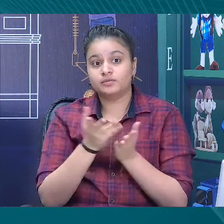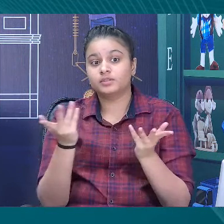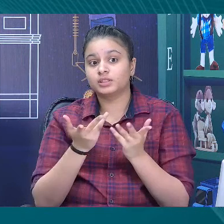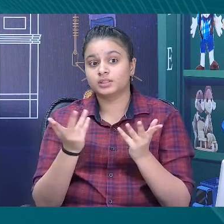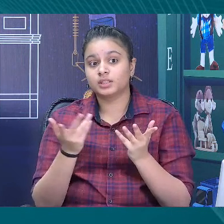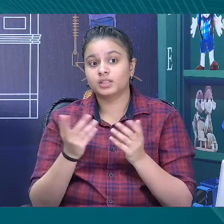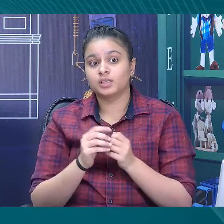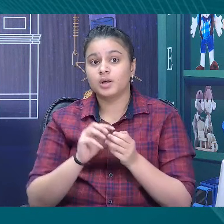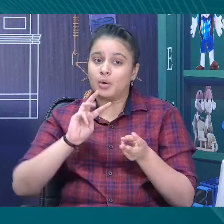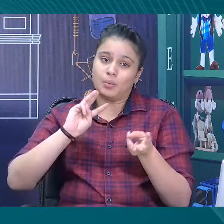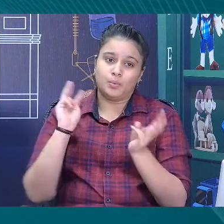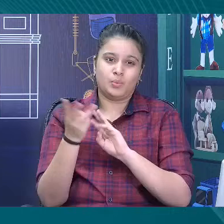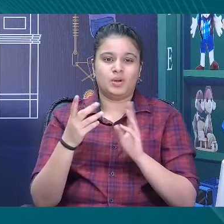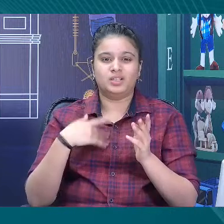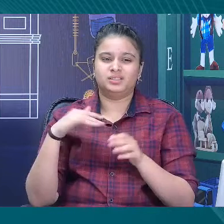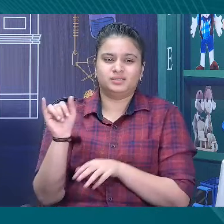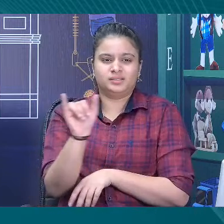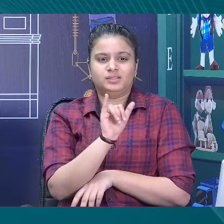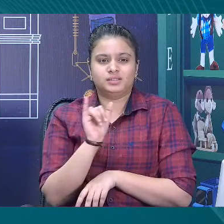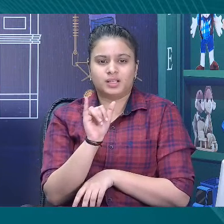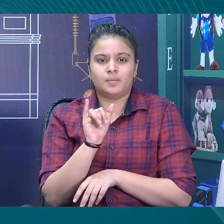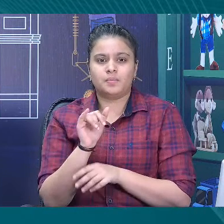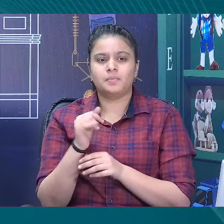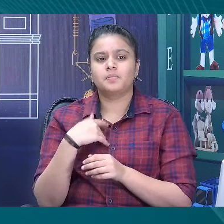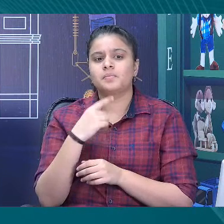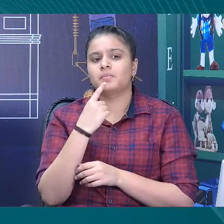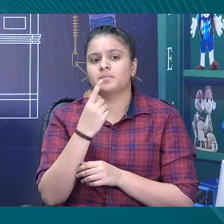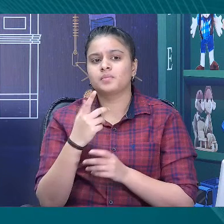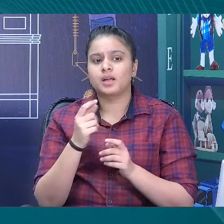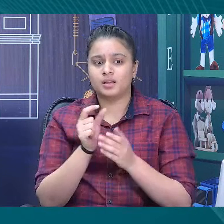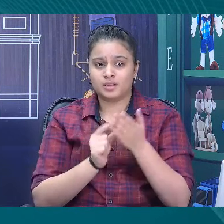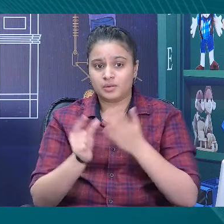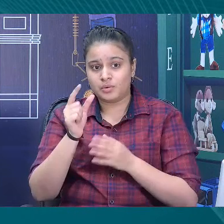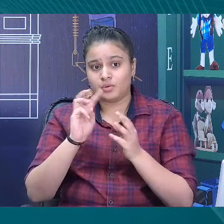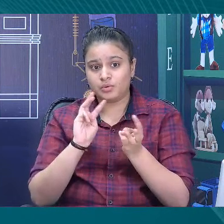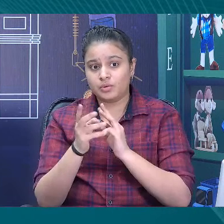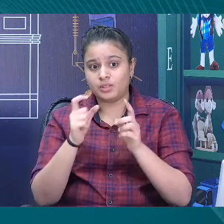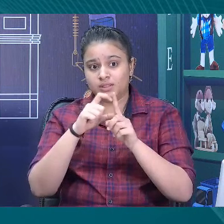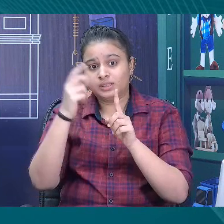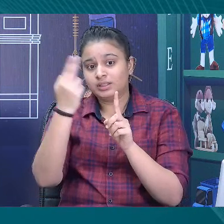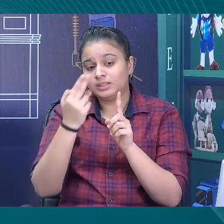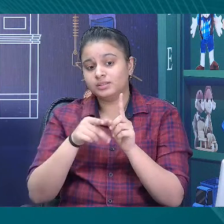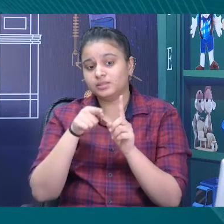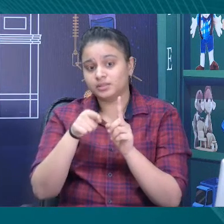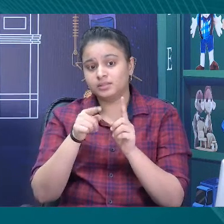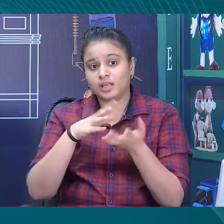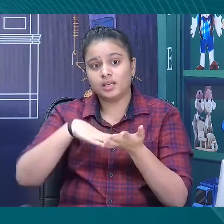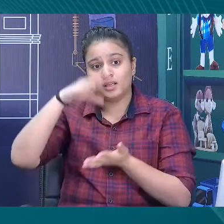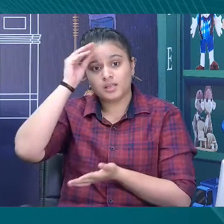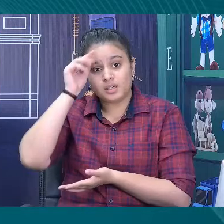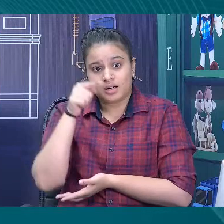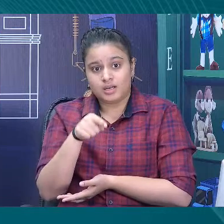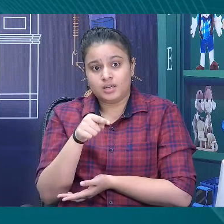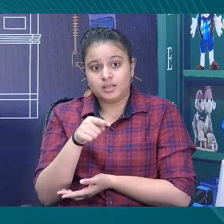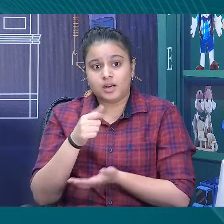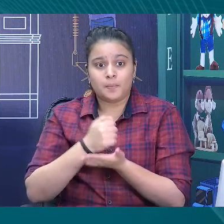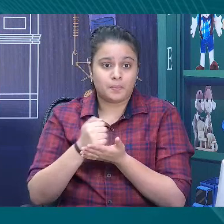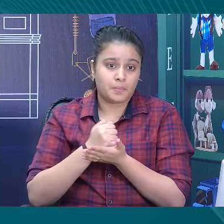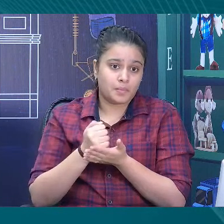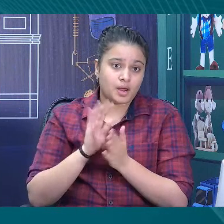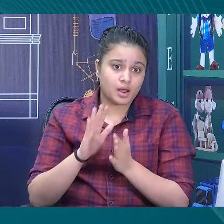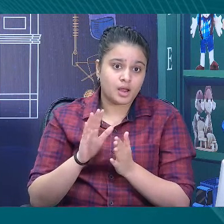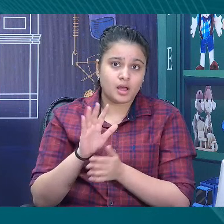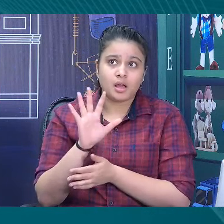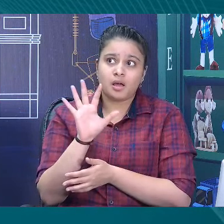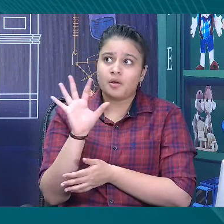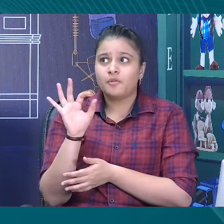all over the world now, and in the West, I think universal design for learning has been been in practice for about